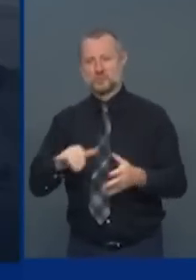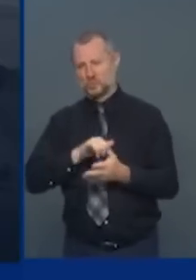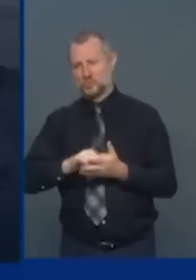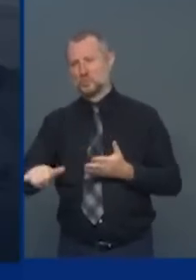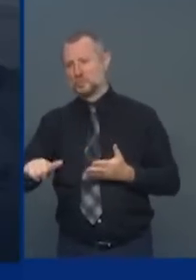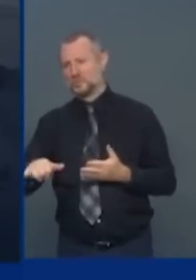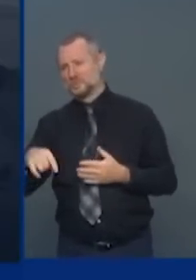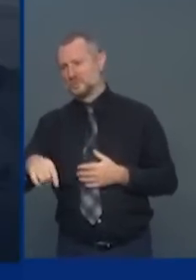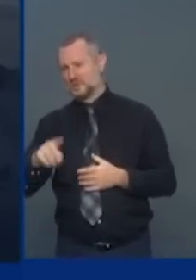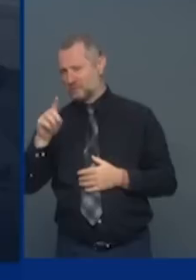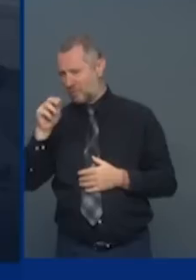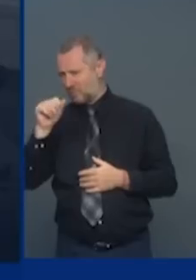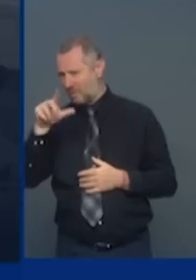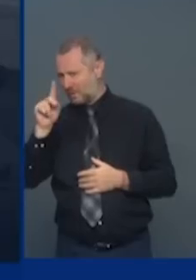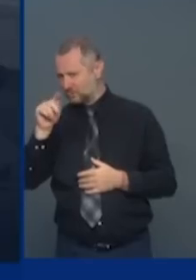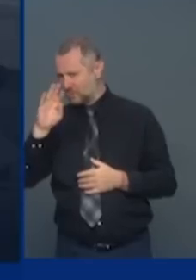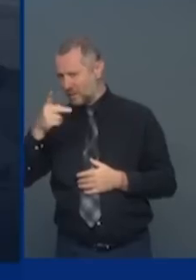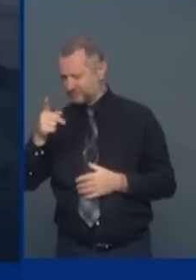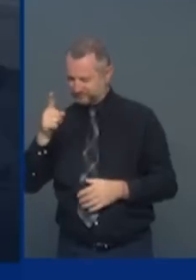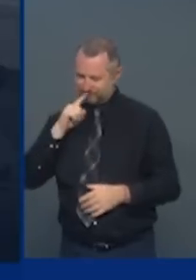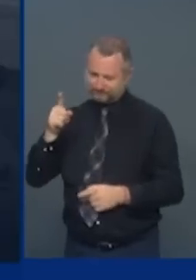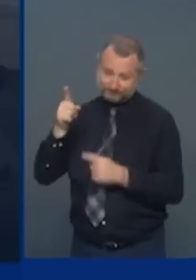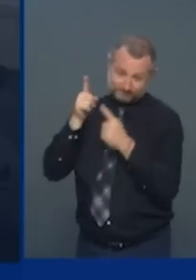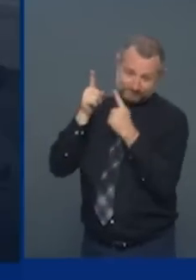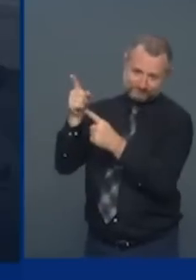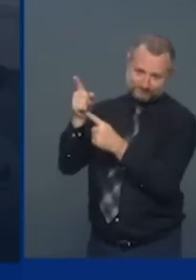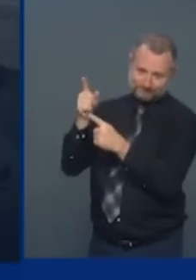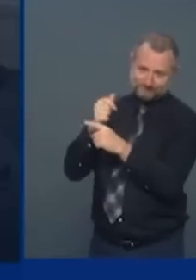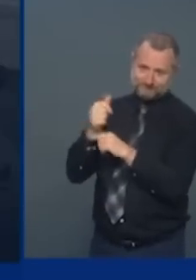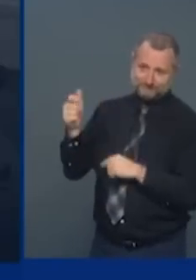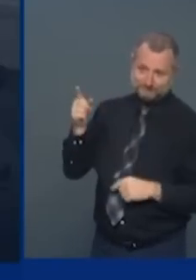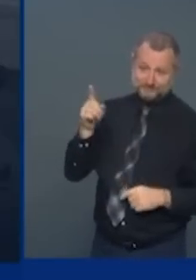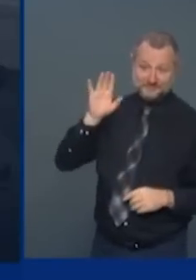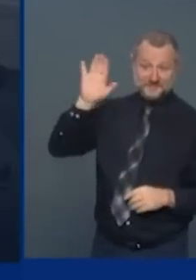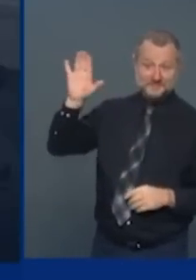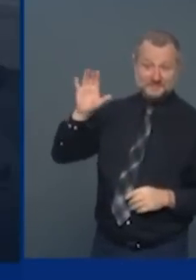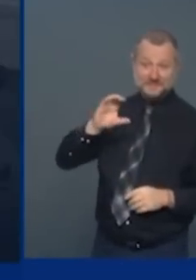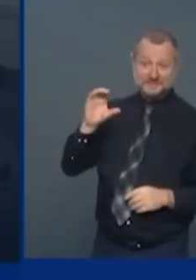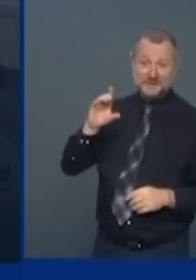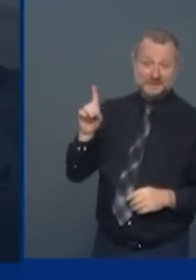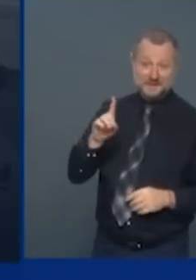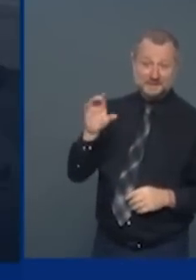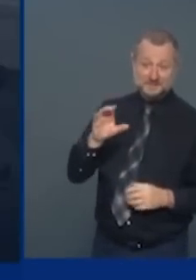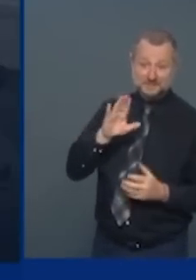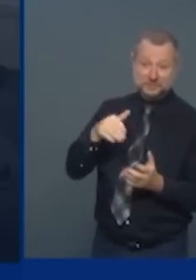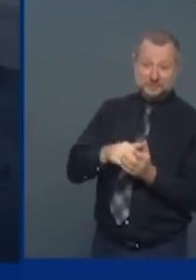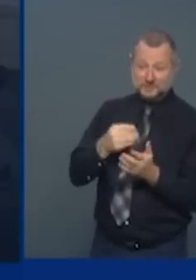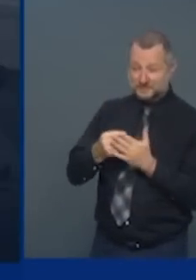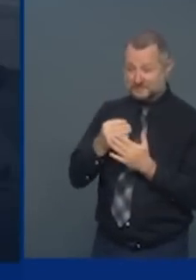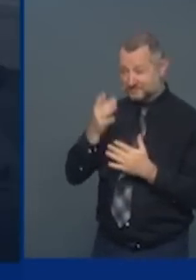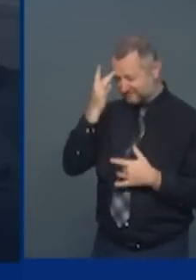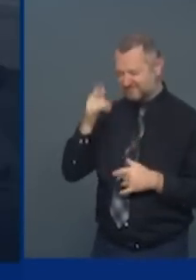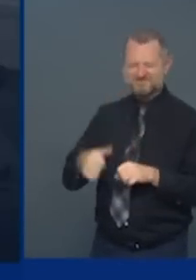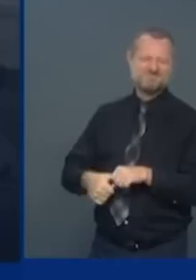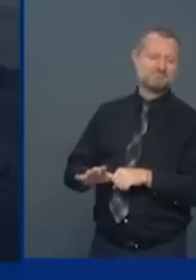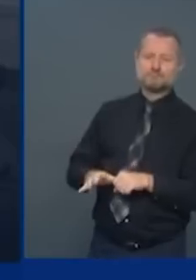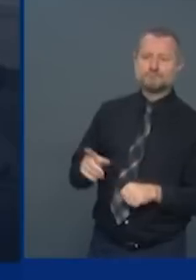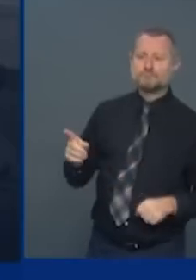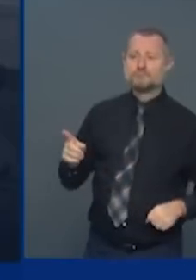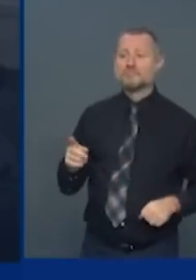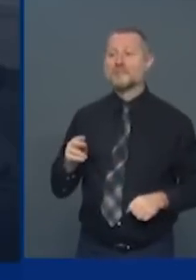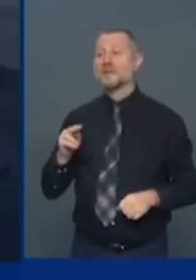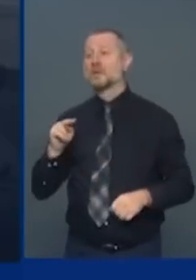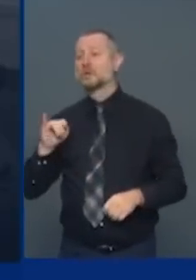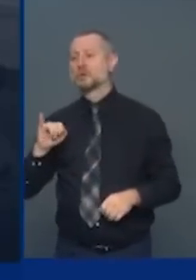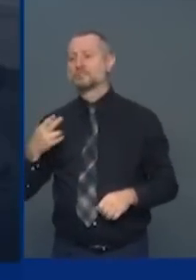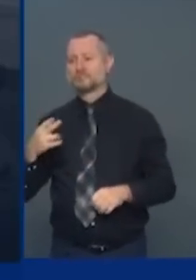Trump and his incompetent CDC and his incompetent NIH and his